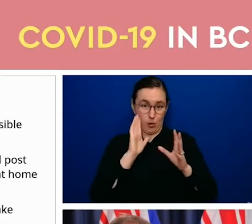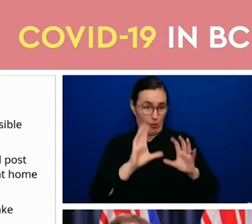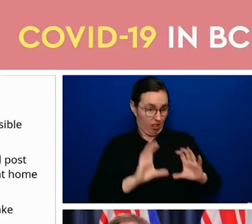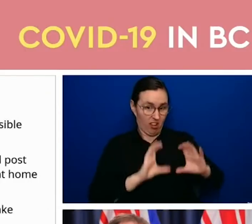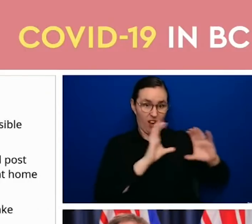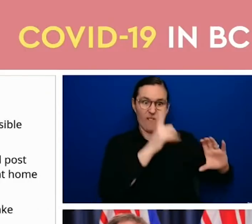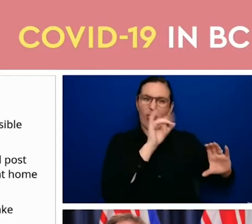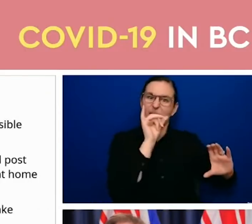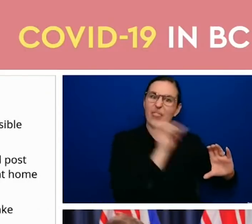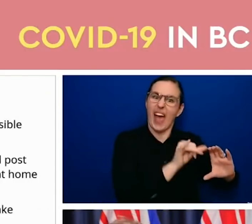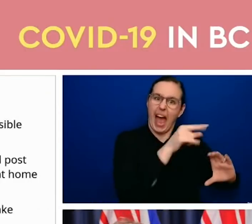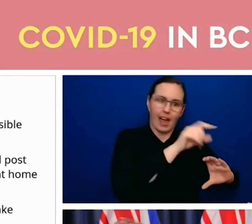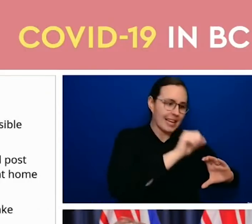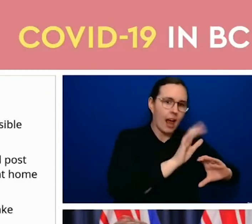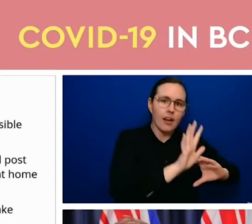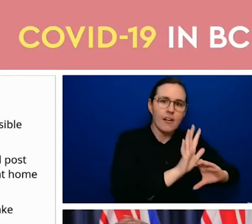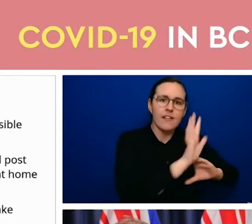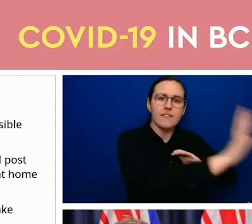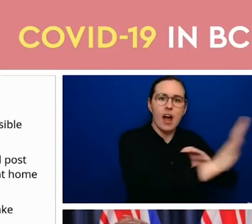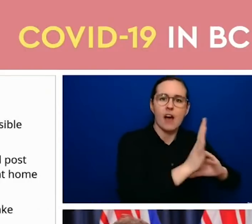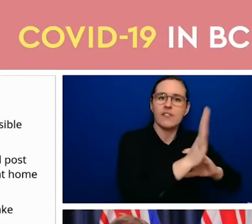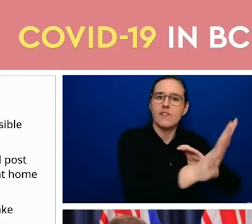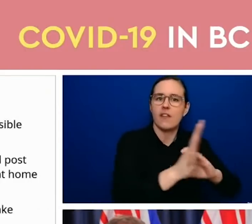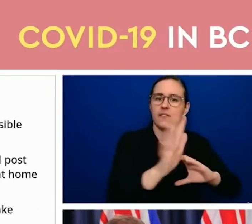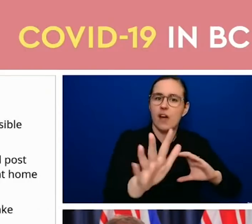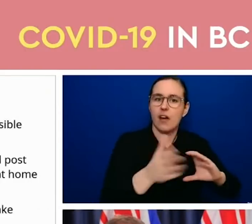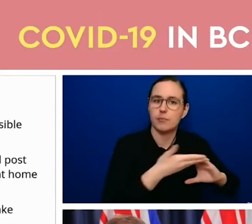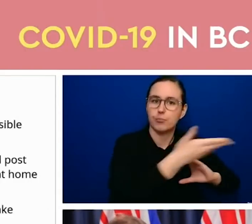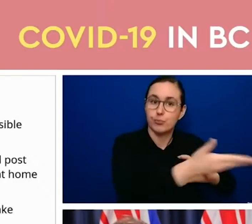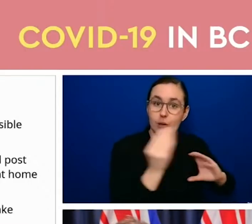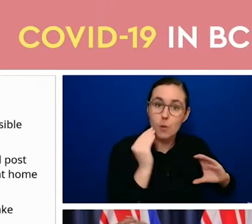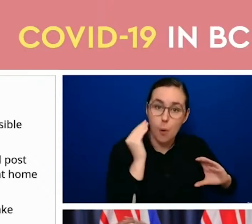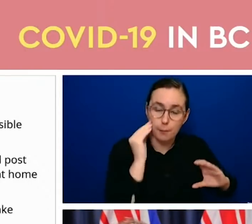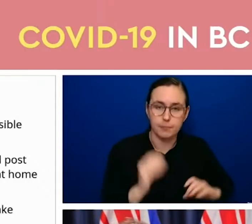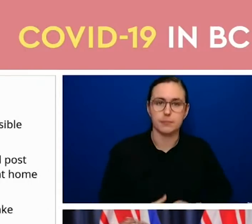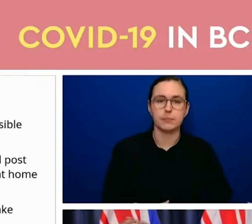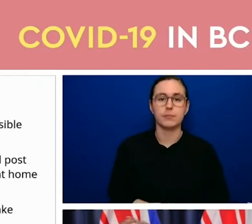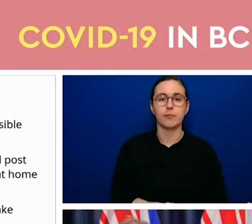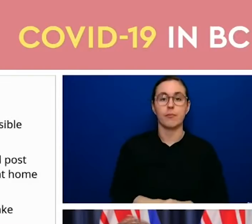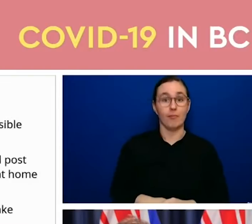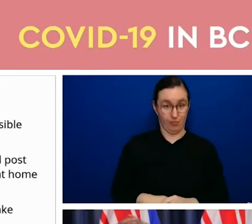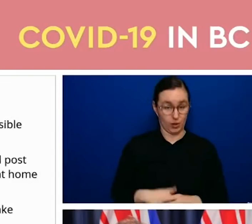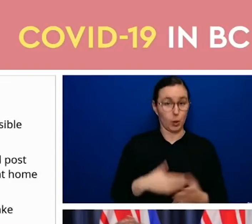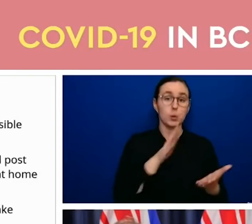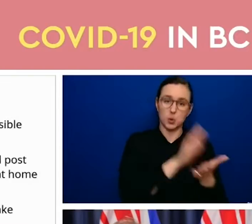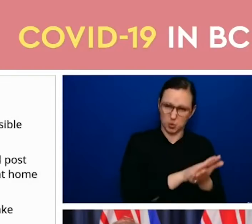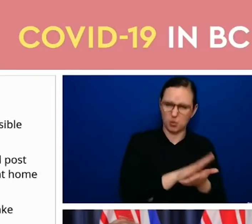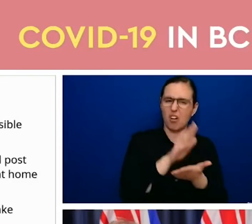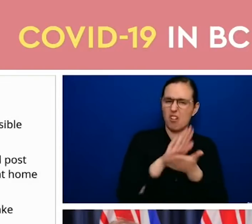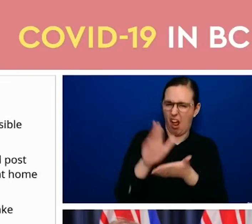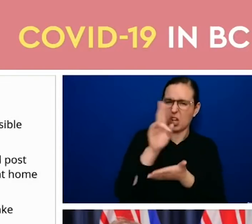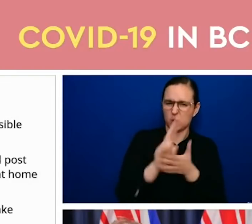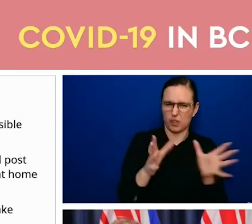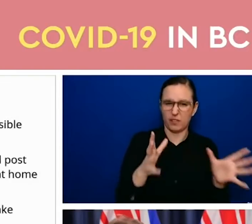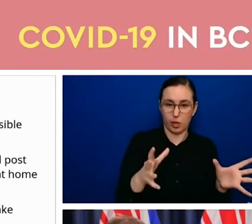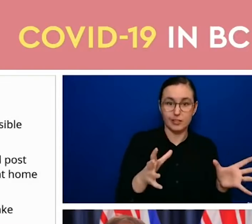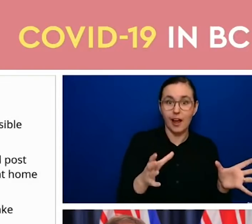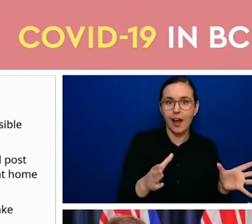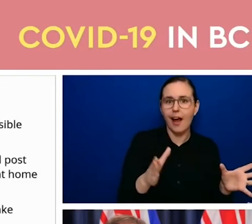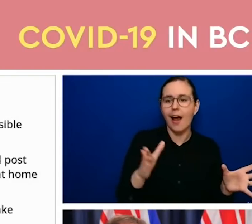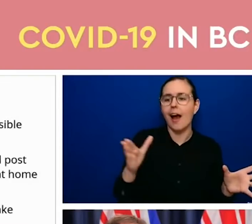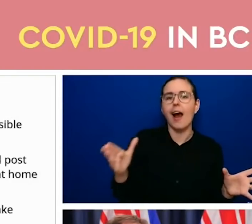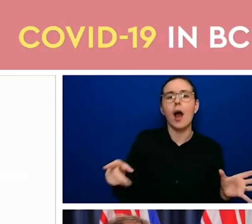tests distributed last week. This week, we're adding community distribution channels through community pharmacy to make more tests accessible to the